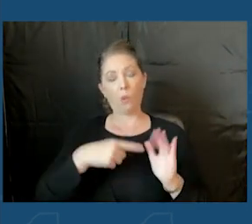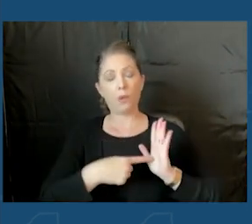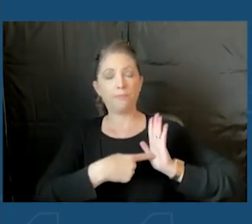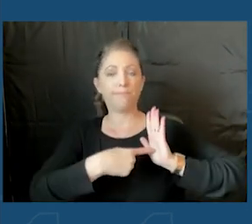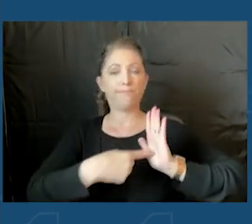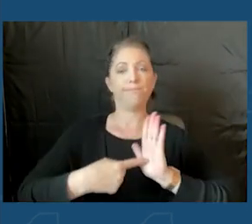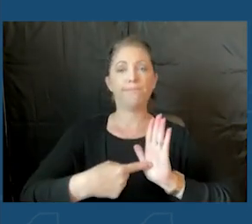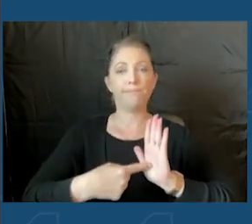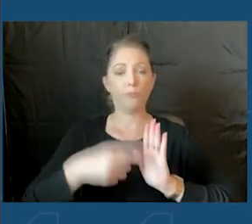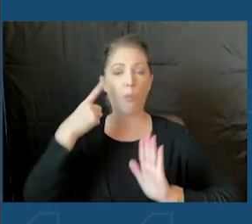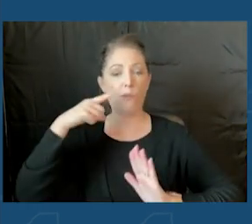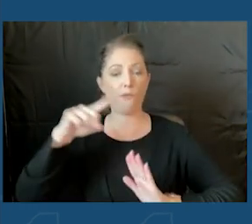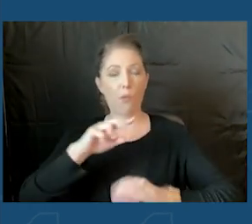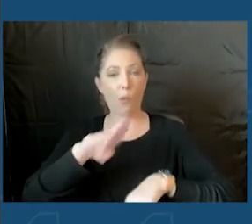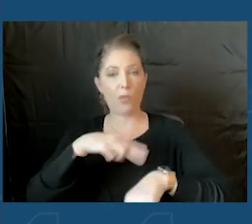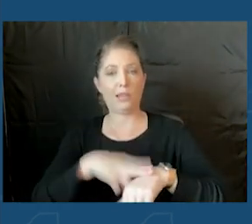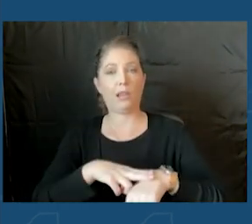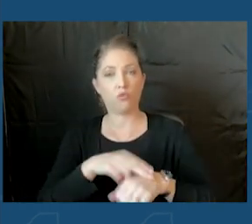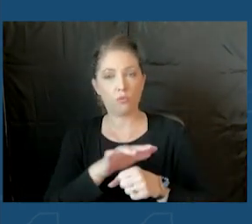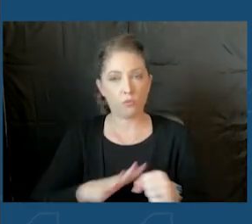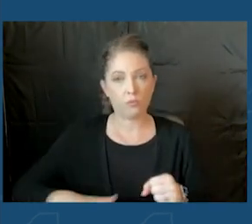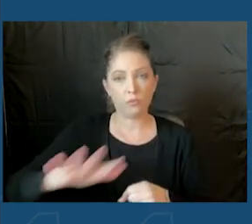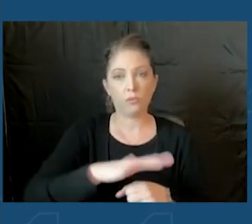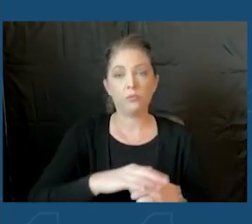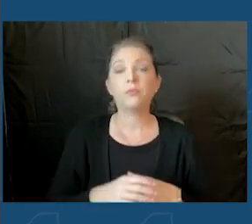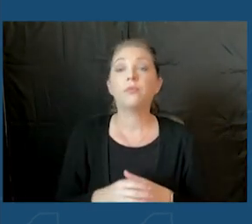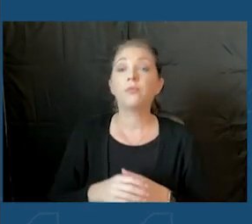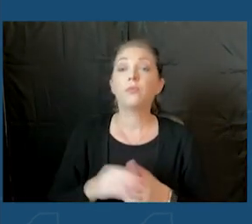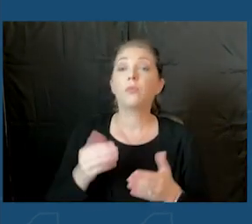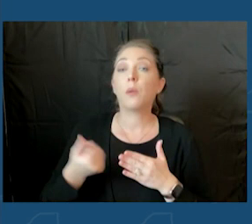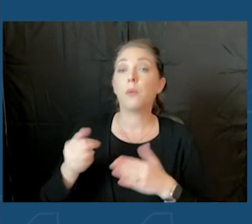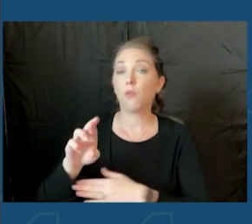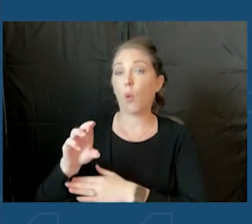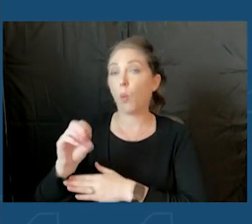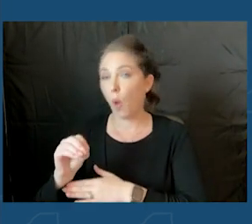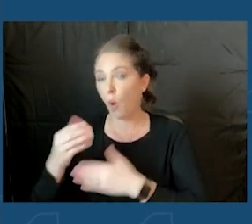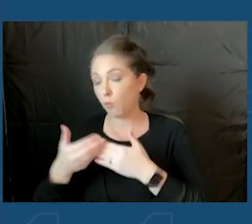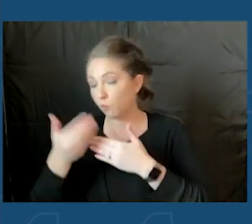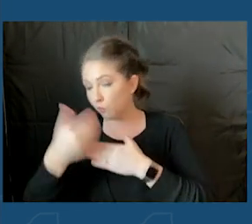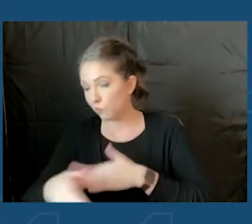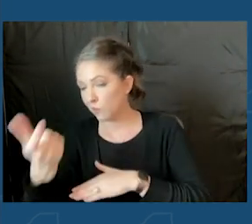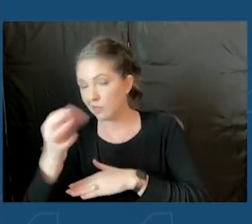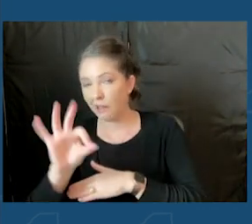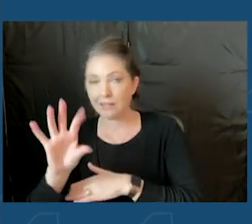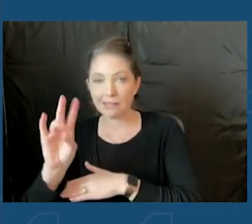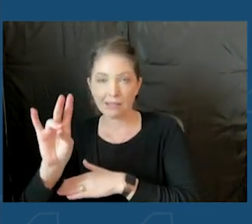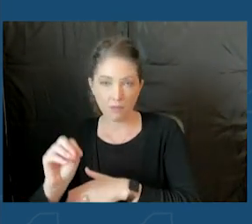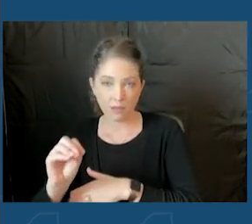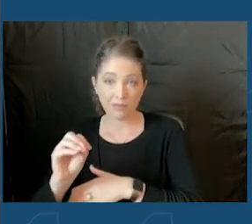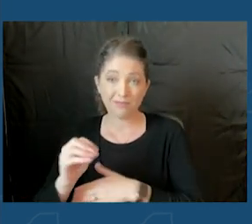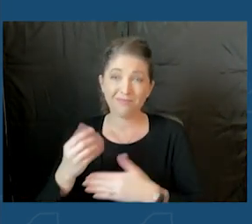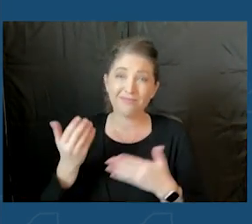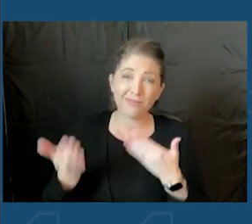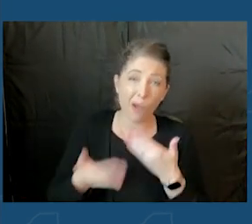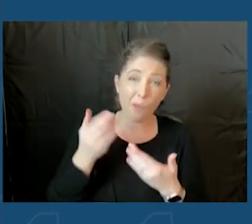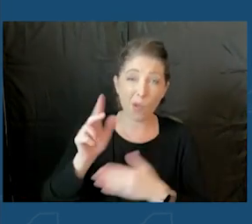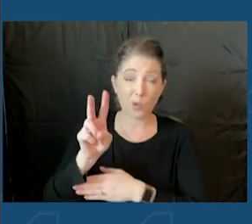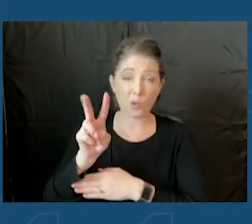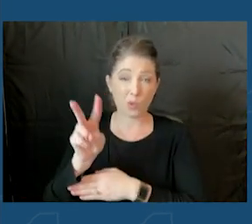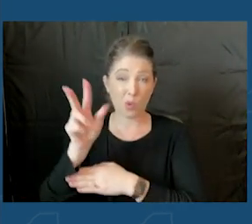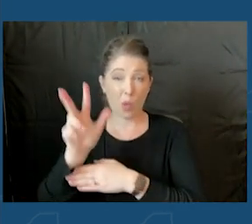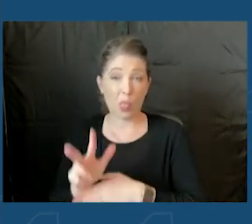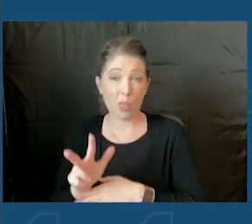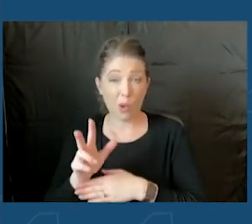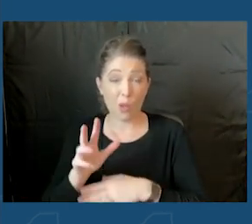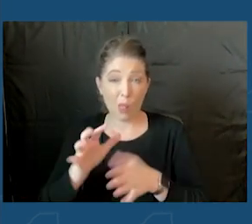nation. Before Roe and after 1970, nearly 2/3 of the abortions performed in New York